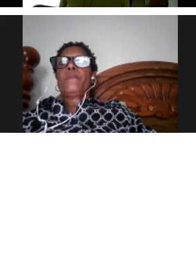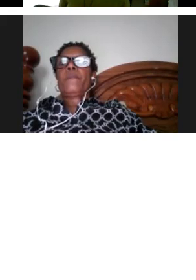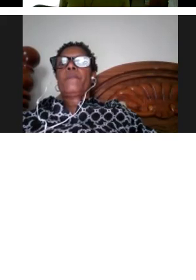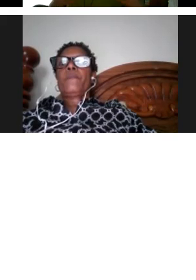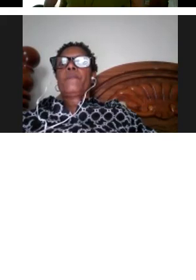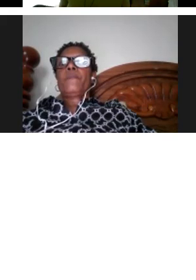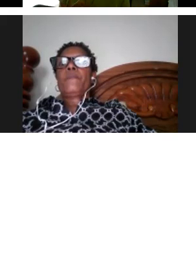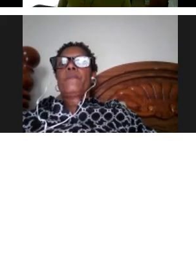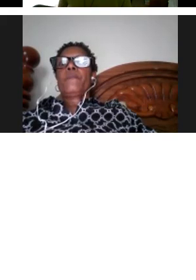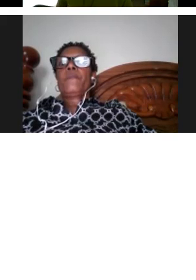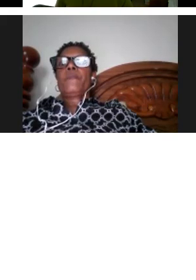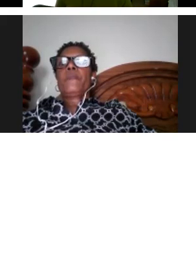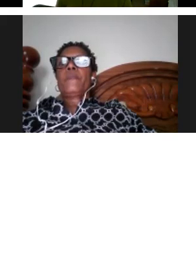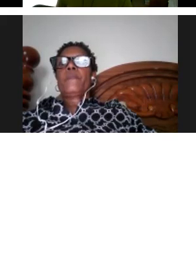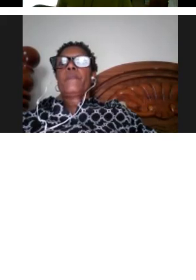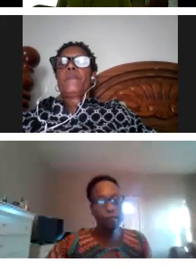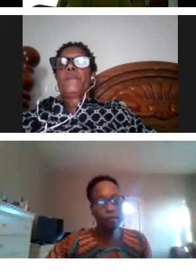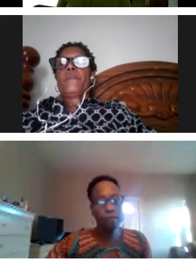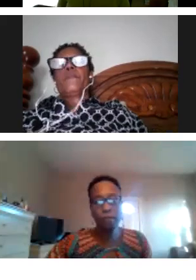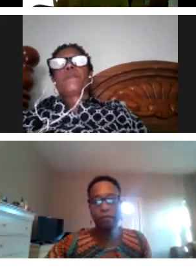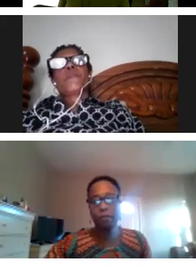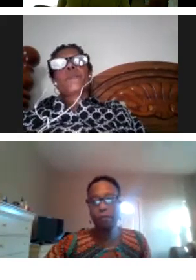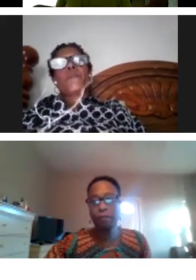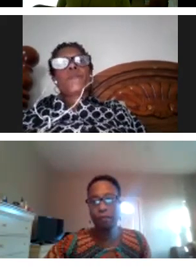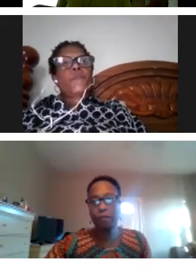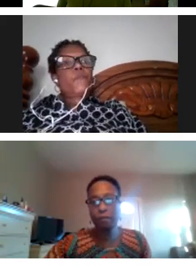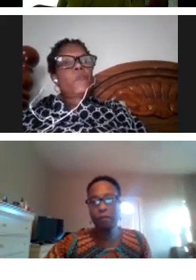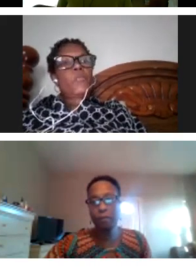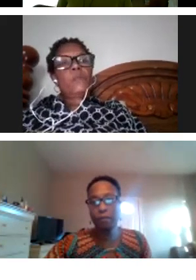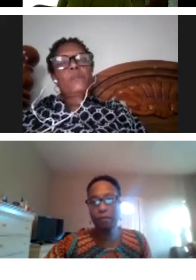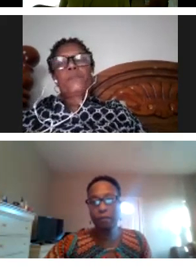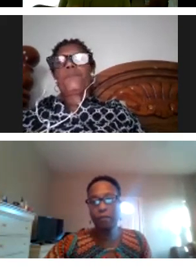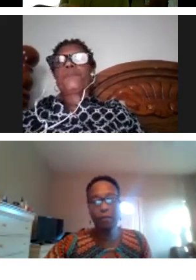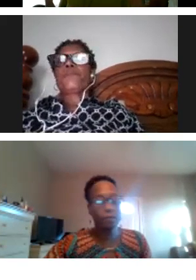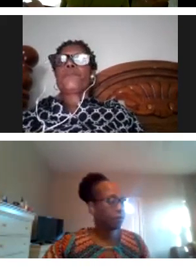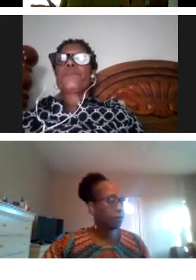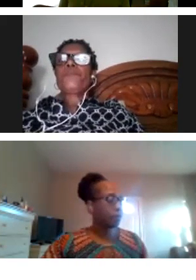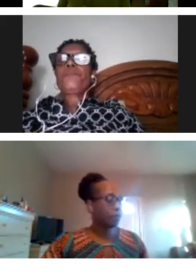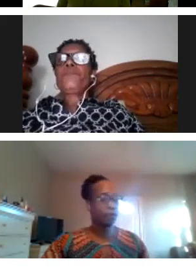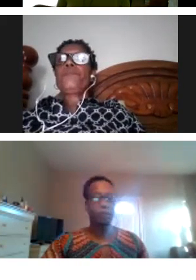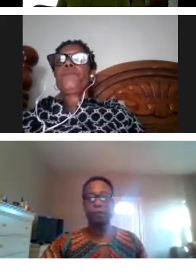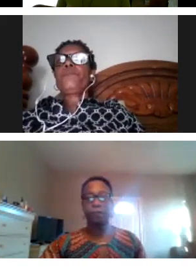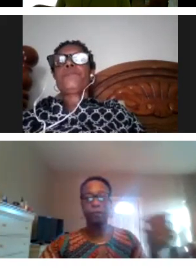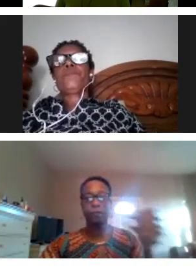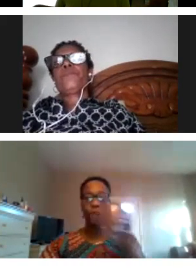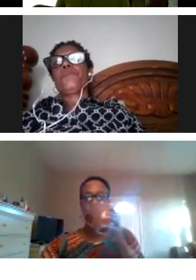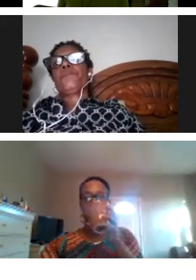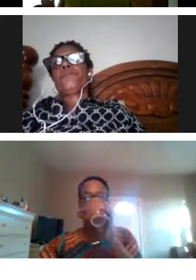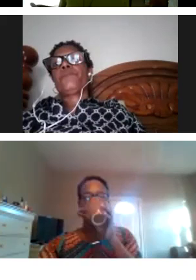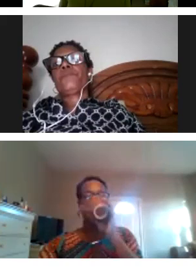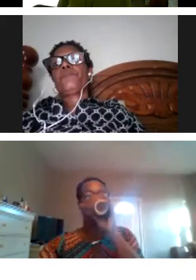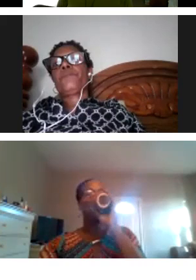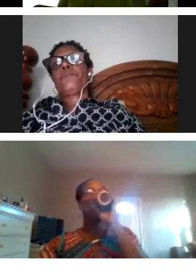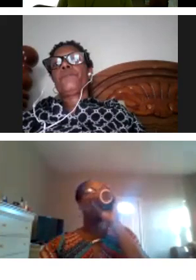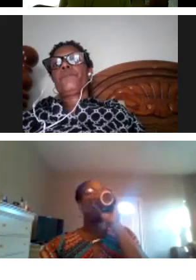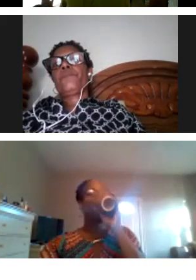people a background about how we got here, because otherwise it's so easy to think that it just sort of hatched last year or within the